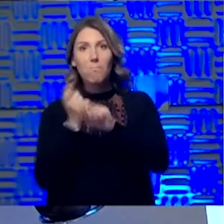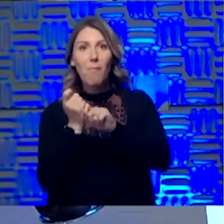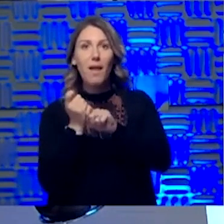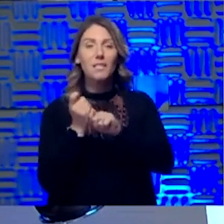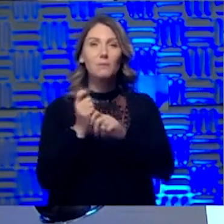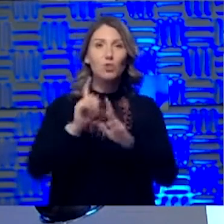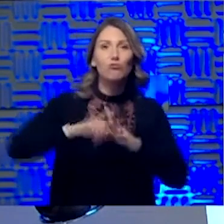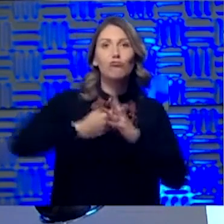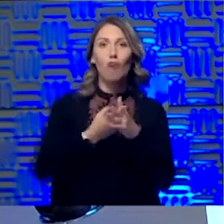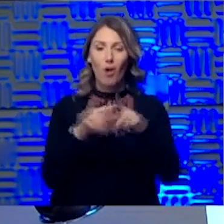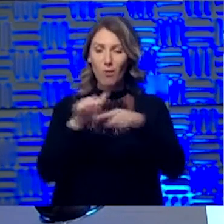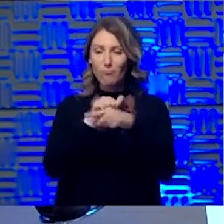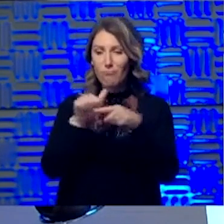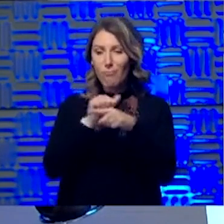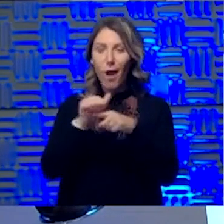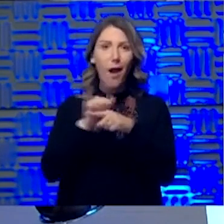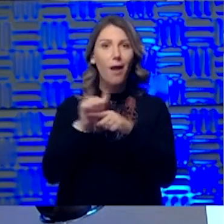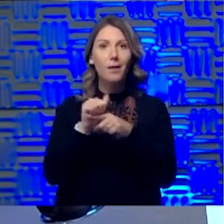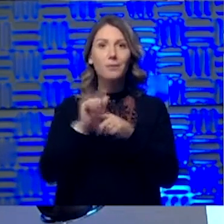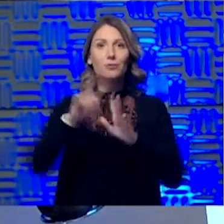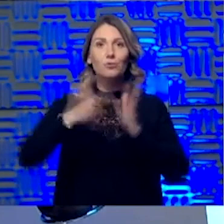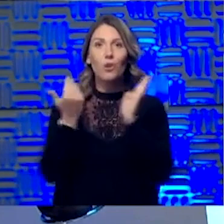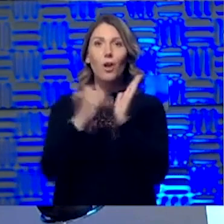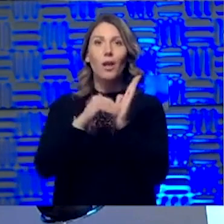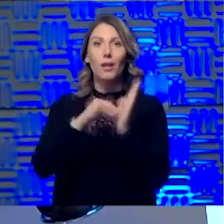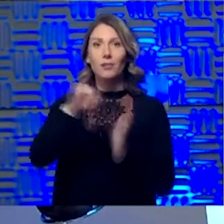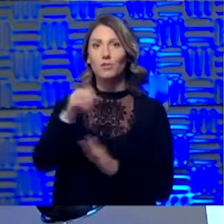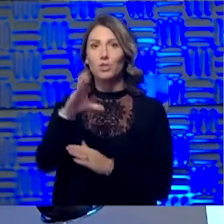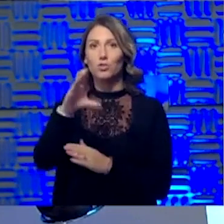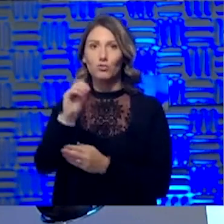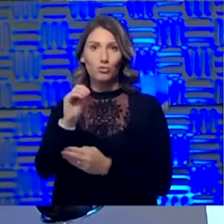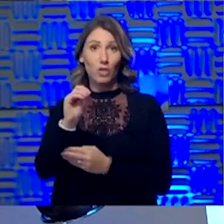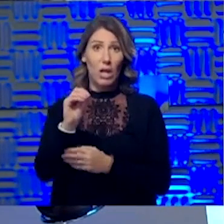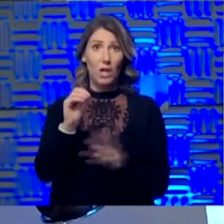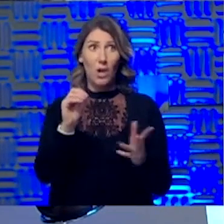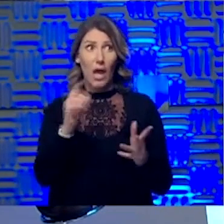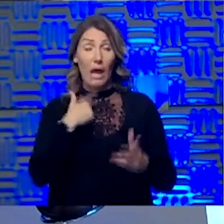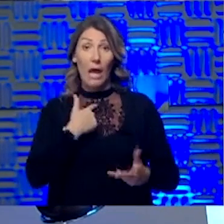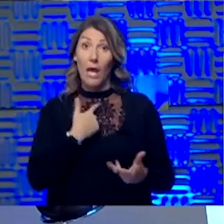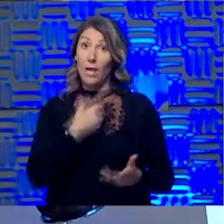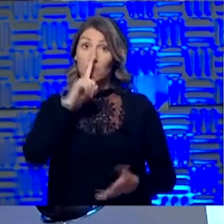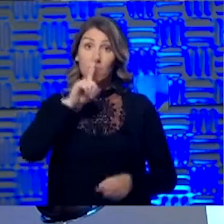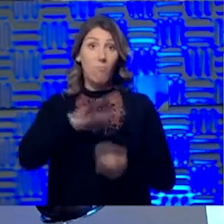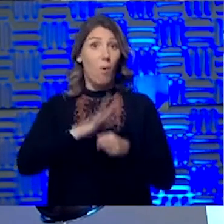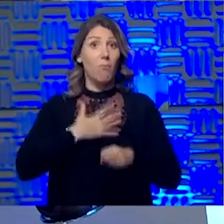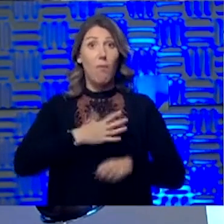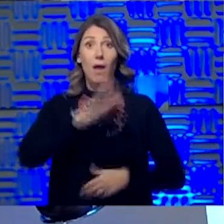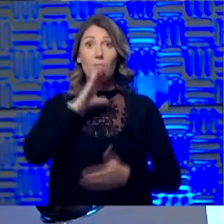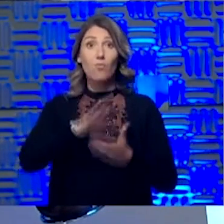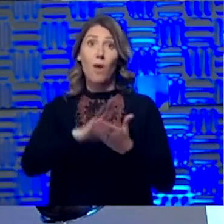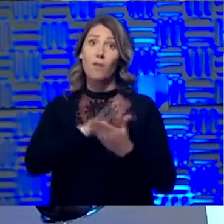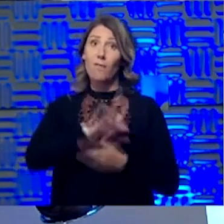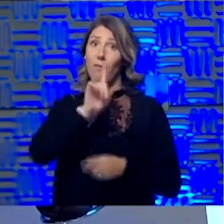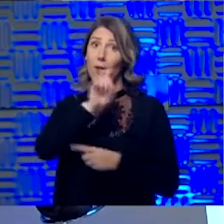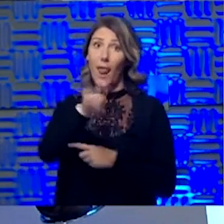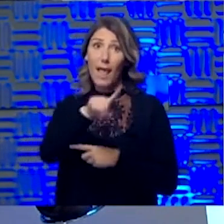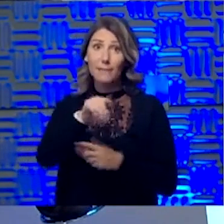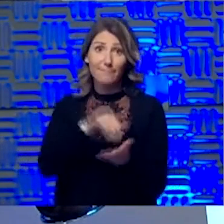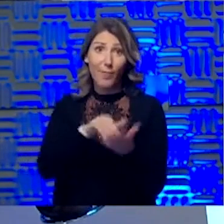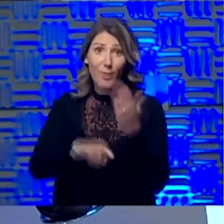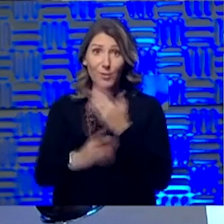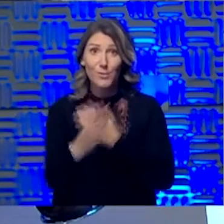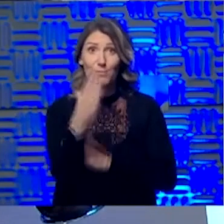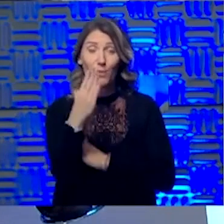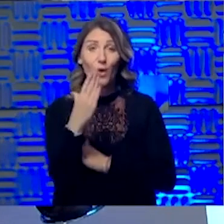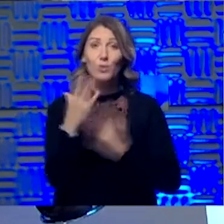thing in Johnson County. And I promised my wife I would ask the doctors this morning what we should do. So this is a definite what would you do